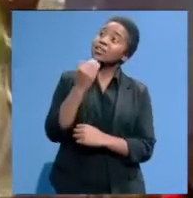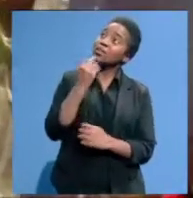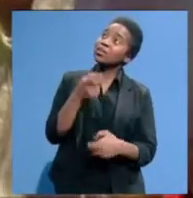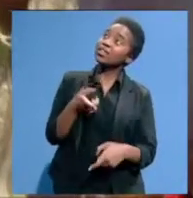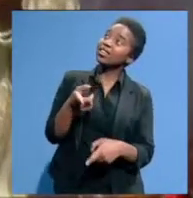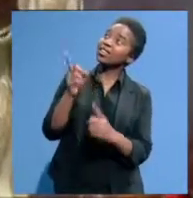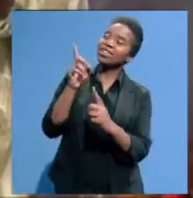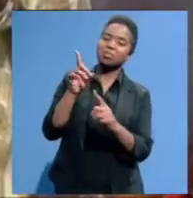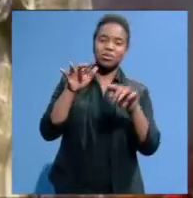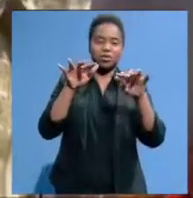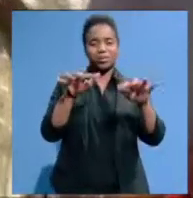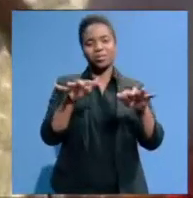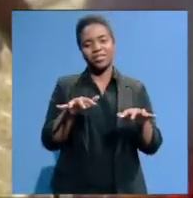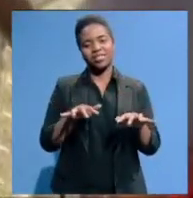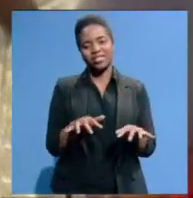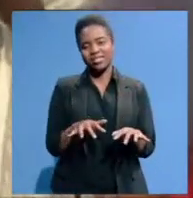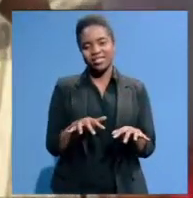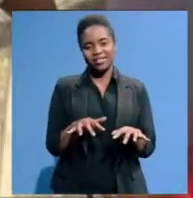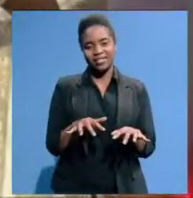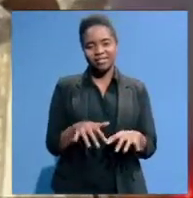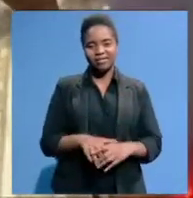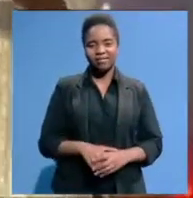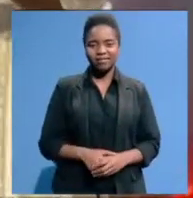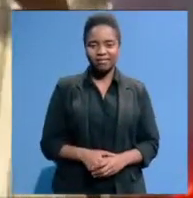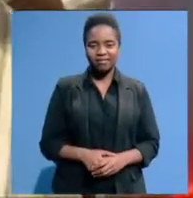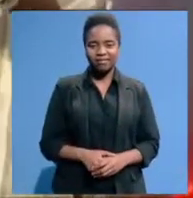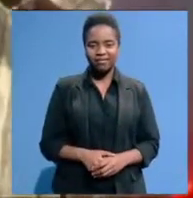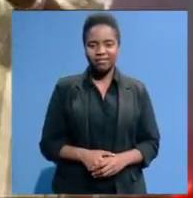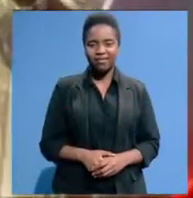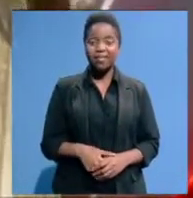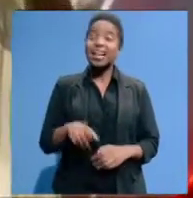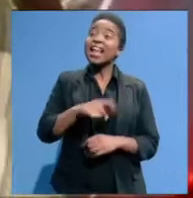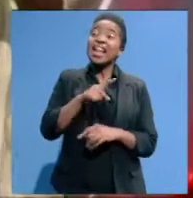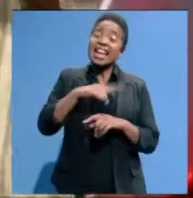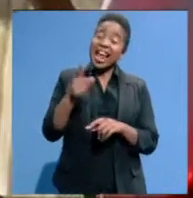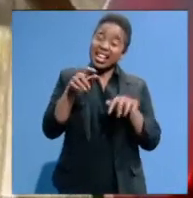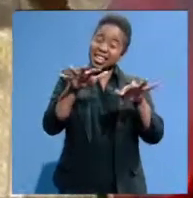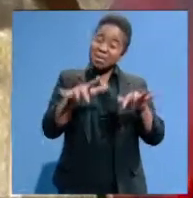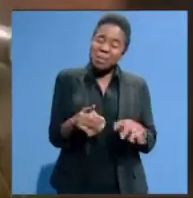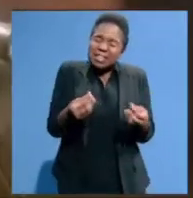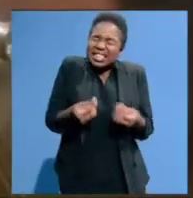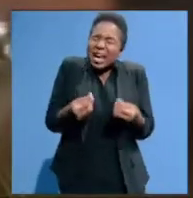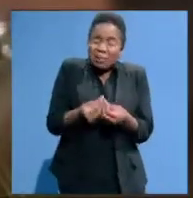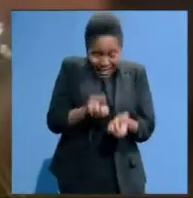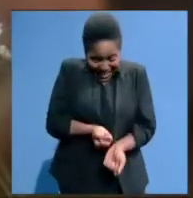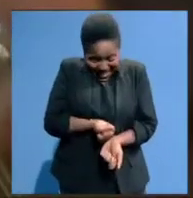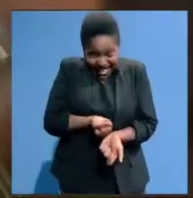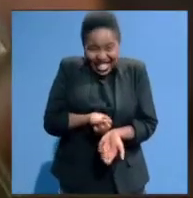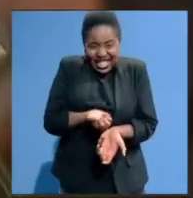the people. Let them give something to the